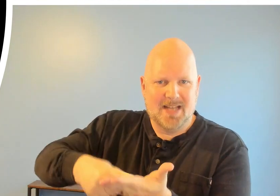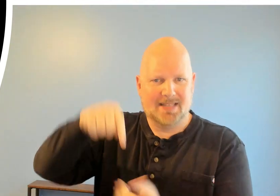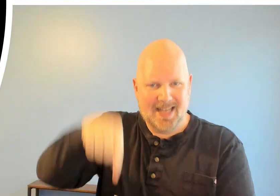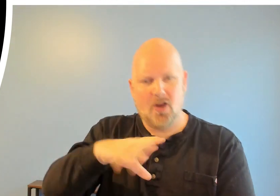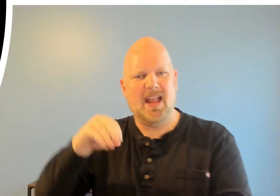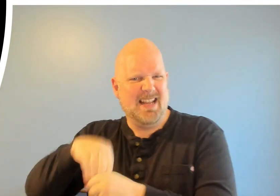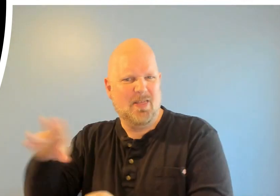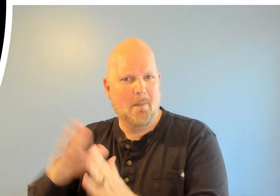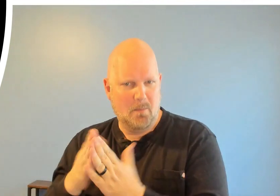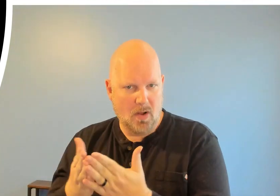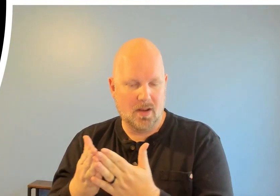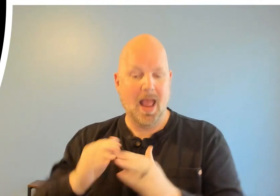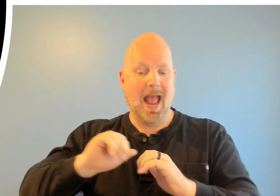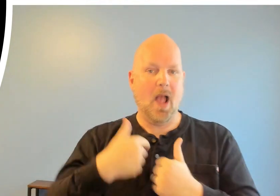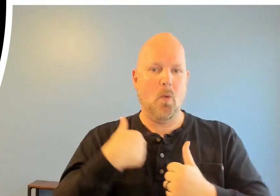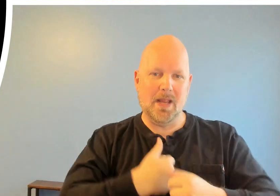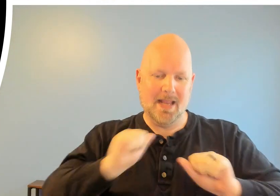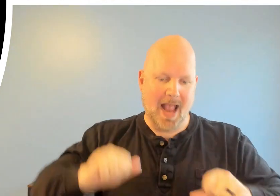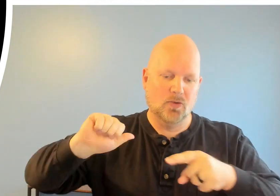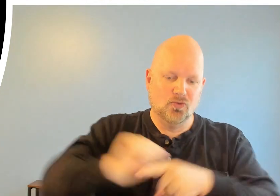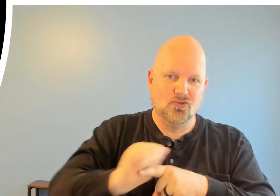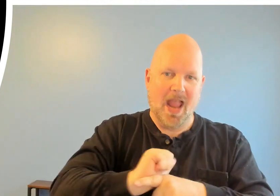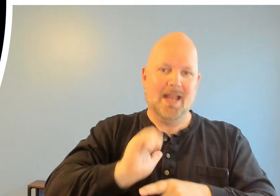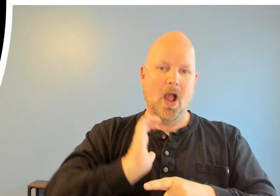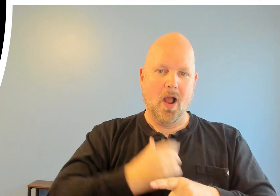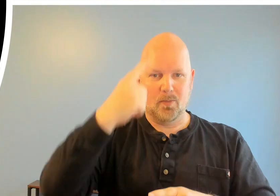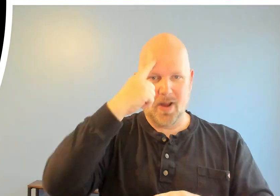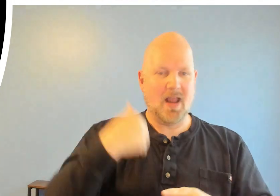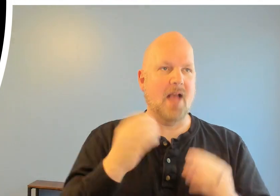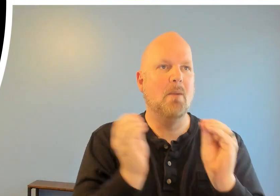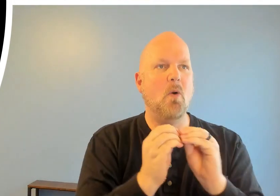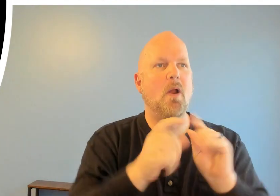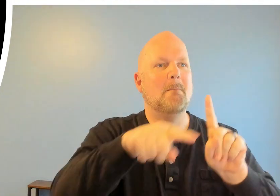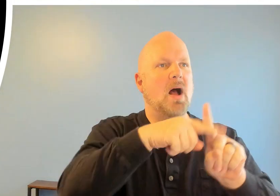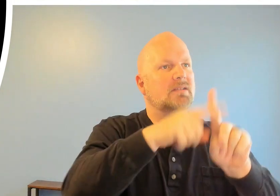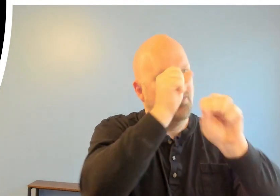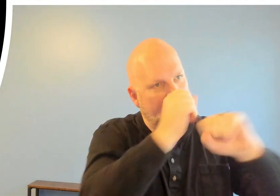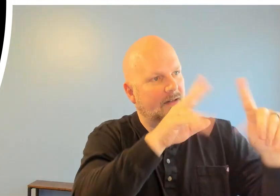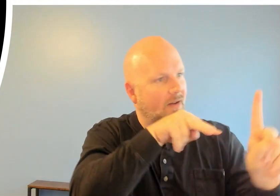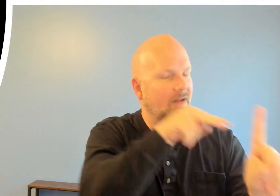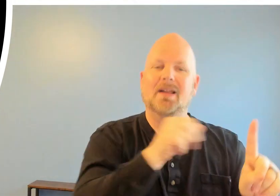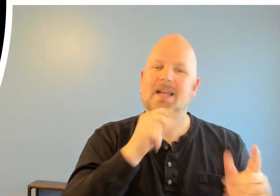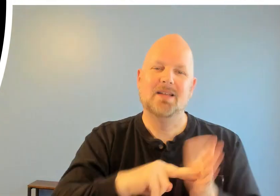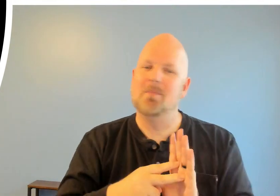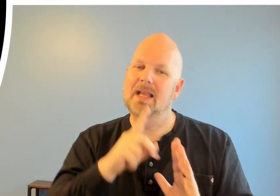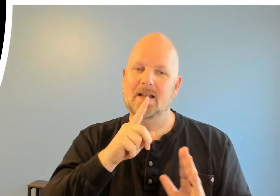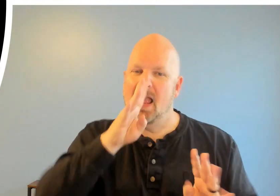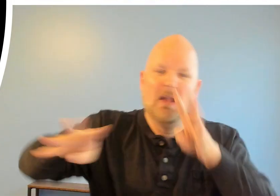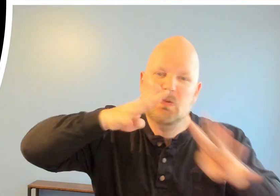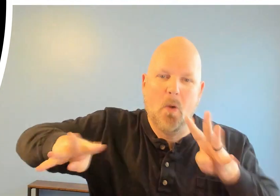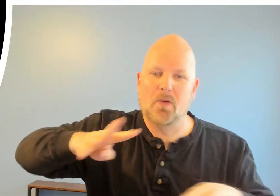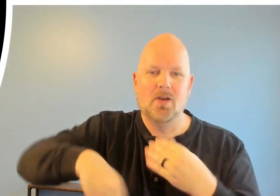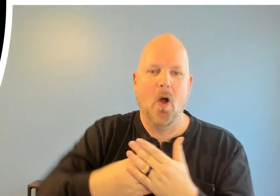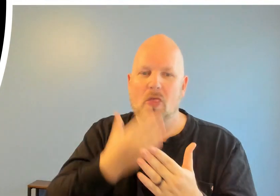can condition our brain to have a more positive outlook. Now, we're not talking about going blindly into the world and